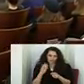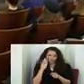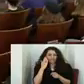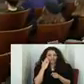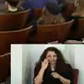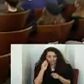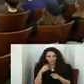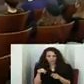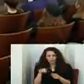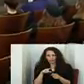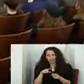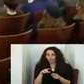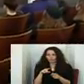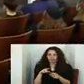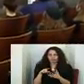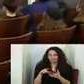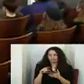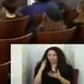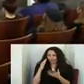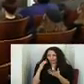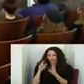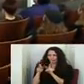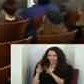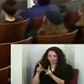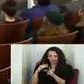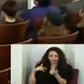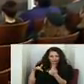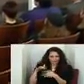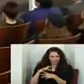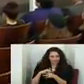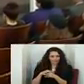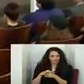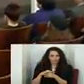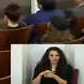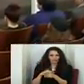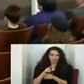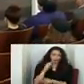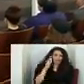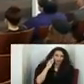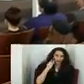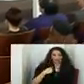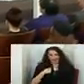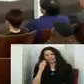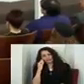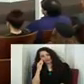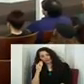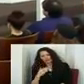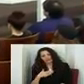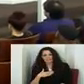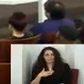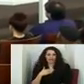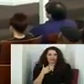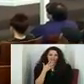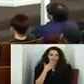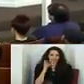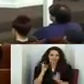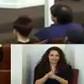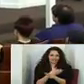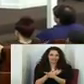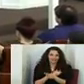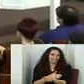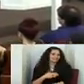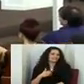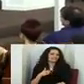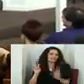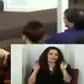those around, and those of you who are brand new, this is the first time you've heard this, but you know that I know that my favorite karaoke song is My Way, by Frank